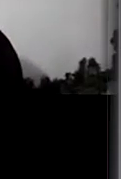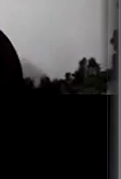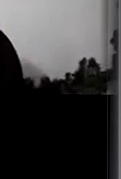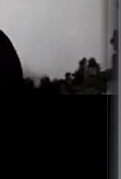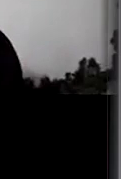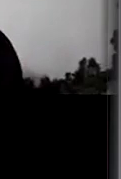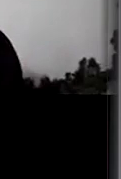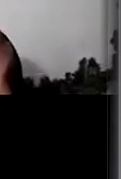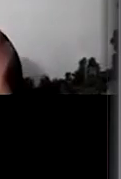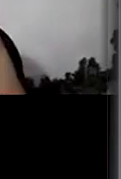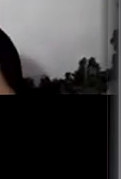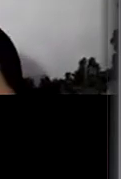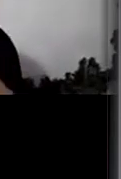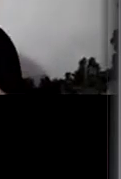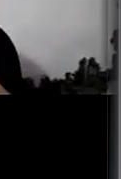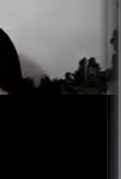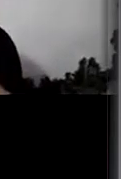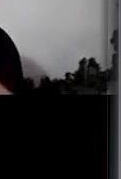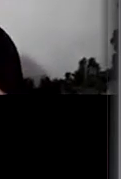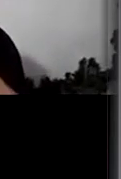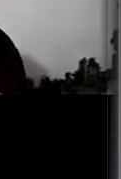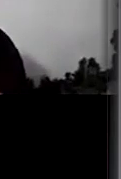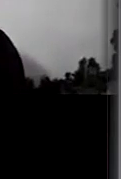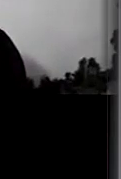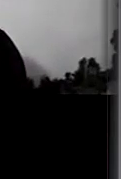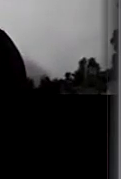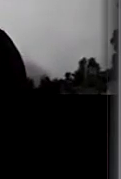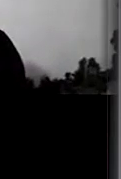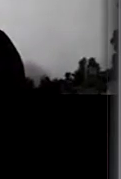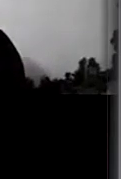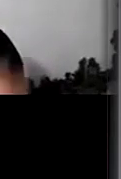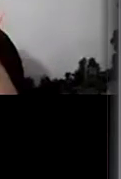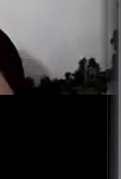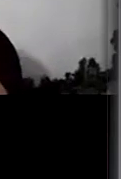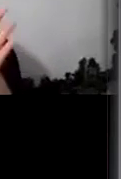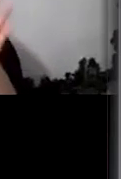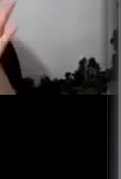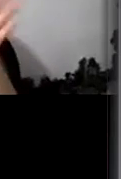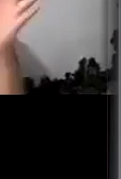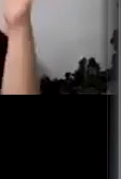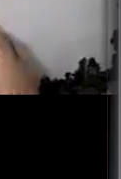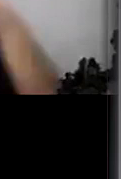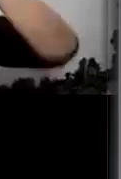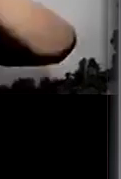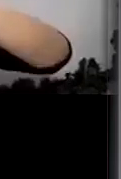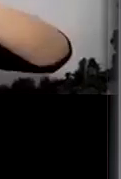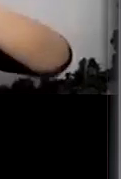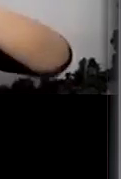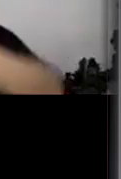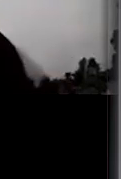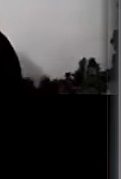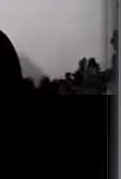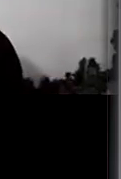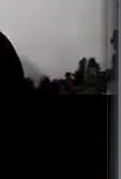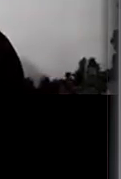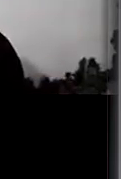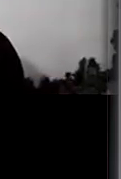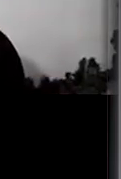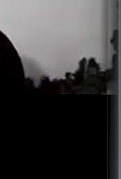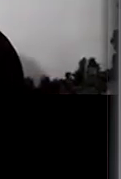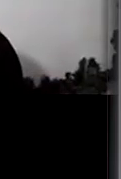kasi po, pag Google Suite, if you, halimbawa, nag-resign ka or if you retired, the admin of